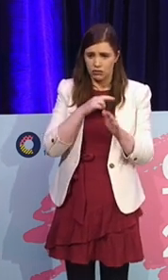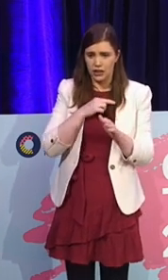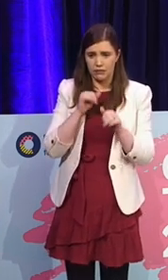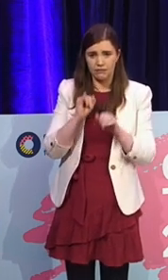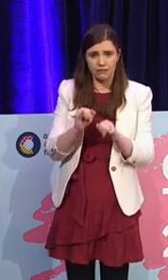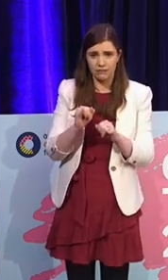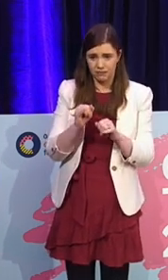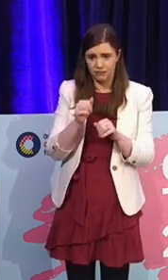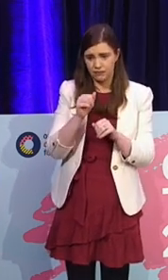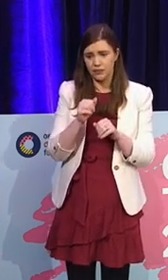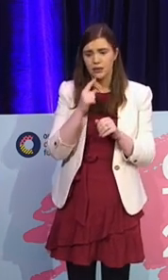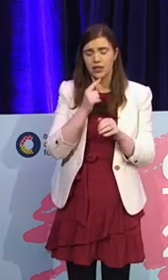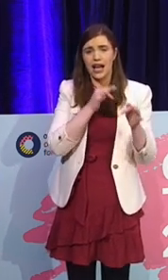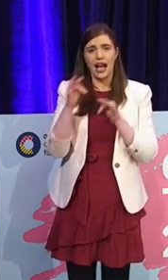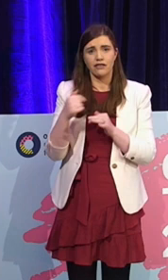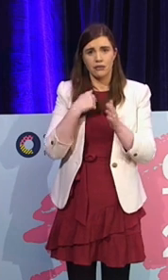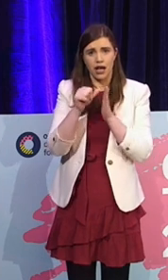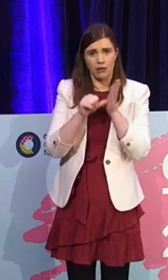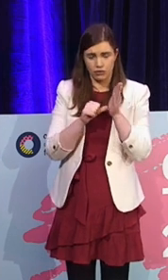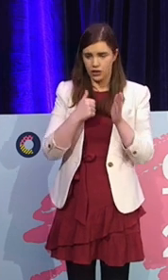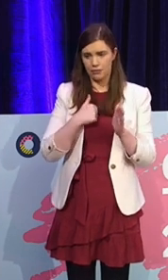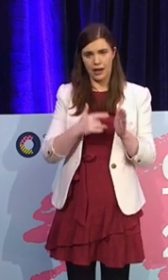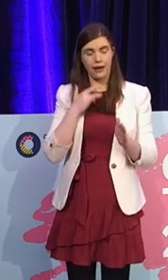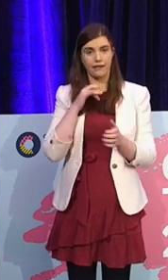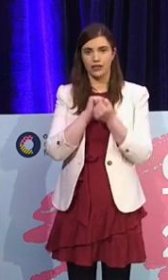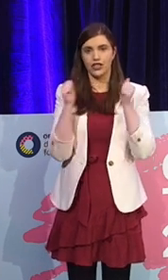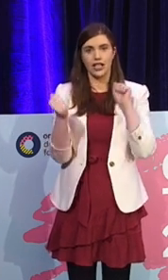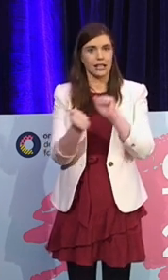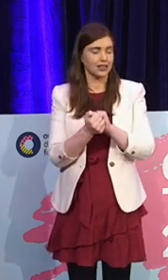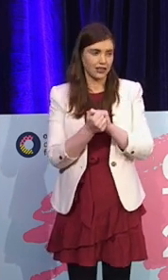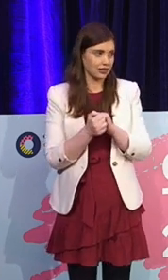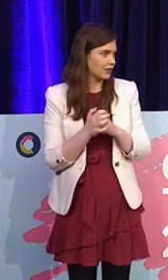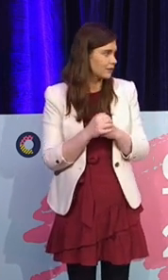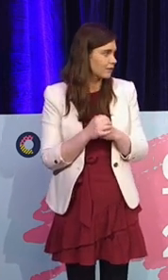it, I said. After my surgery, my life changed.